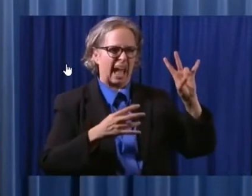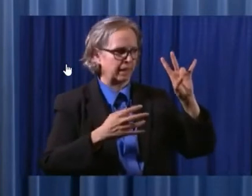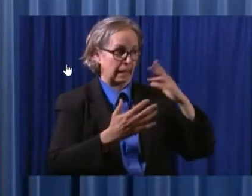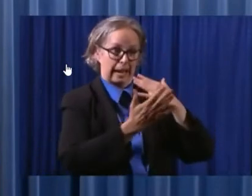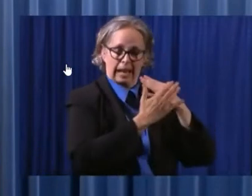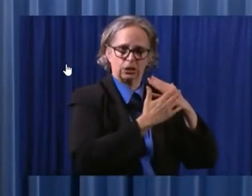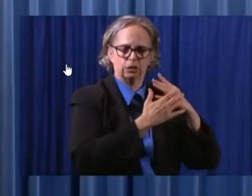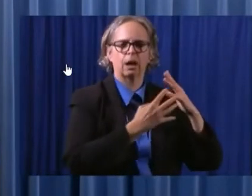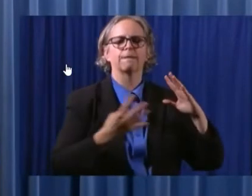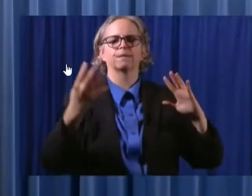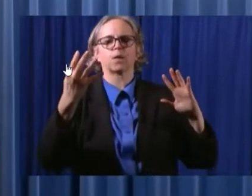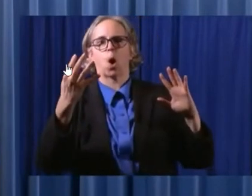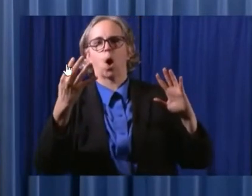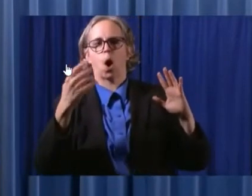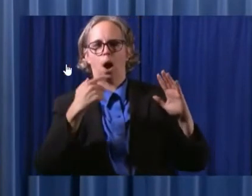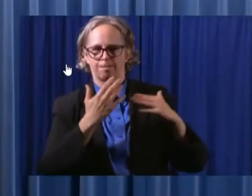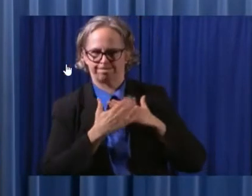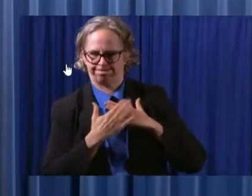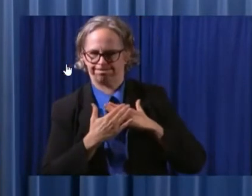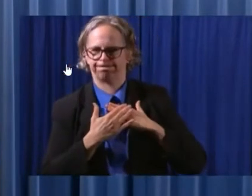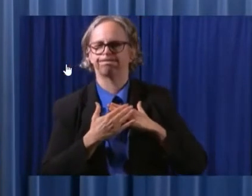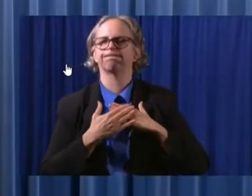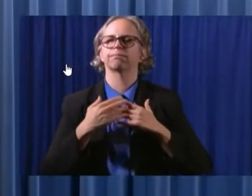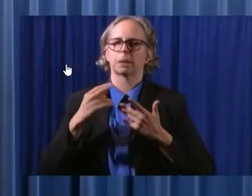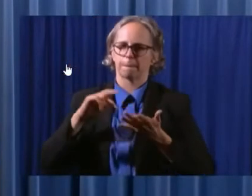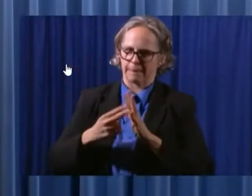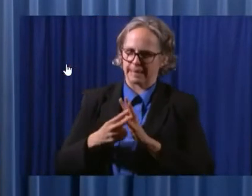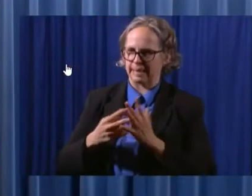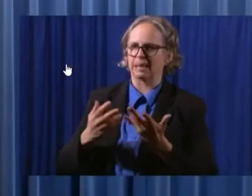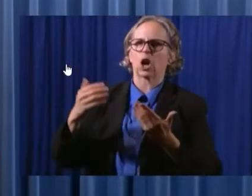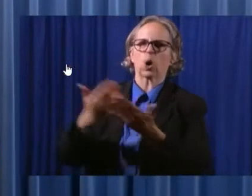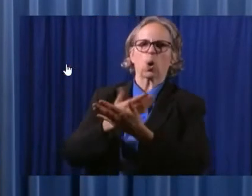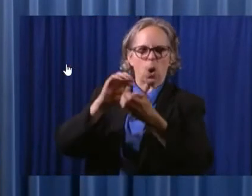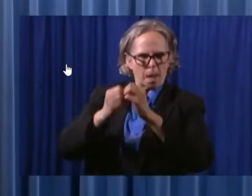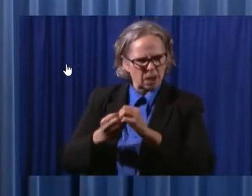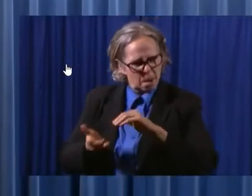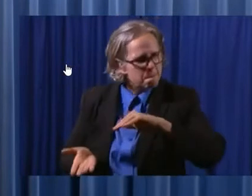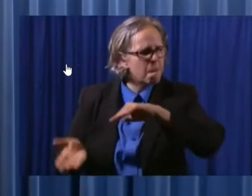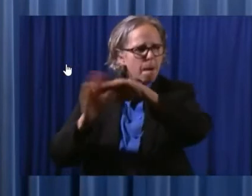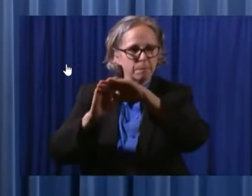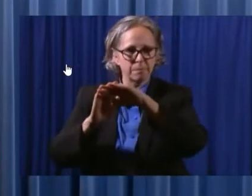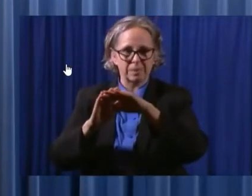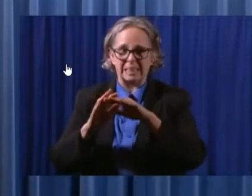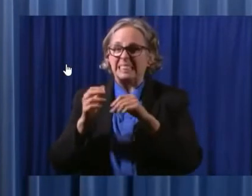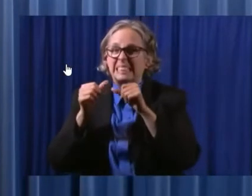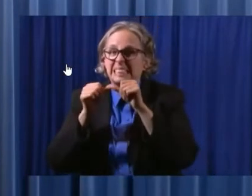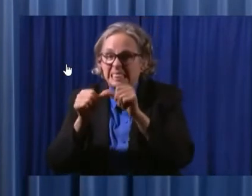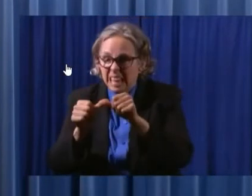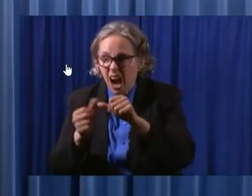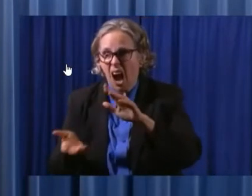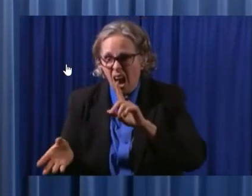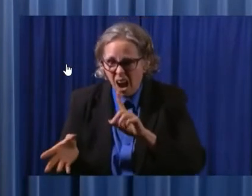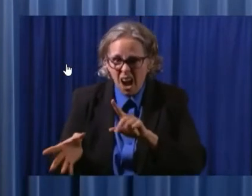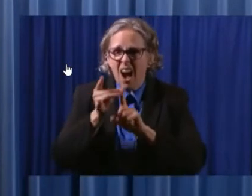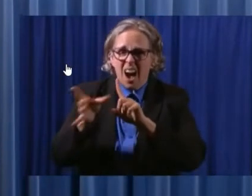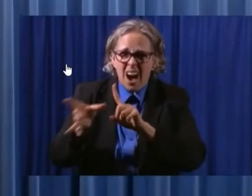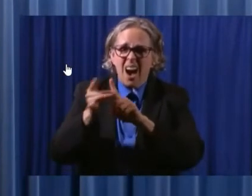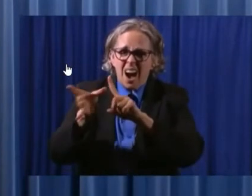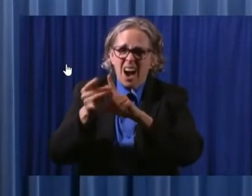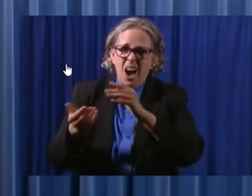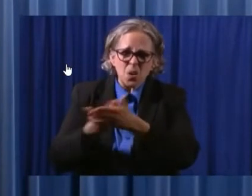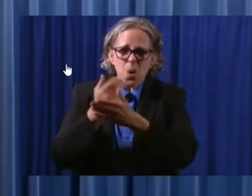indicators. Indicator 1, new cases per capita. Indicator 2, sustained increase in new cases. Indicator